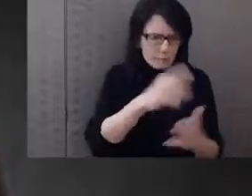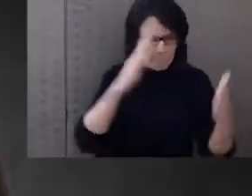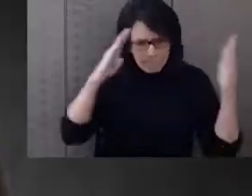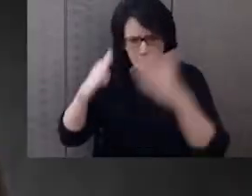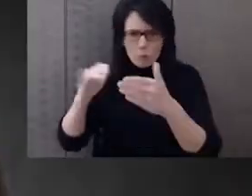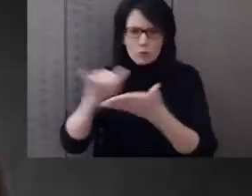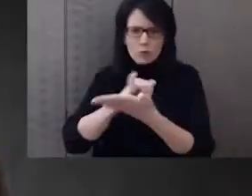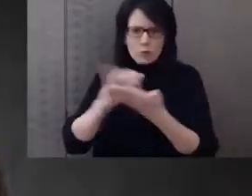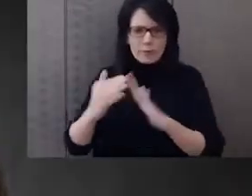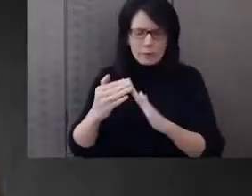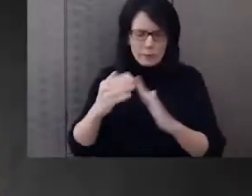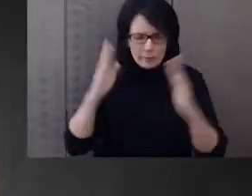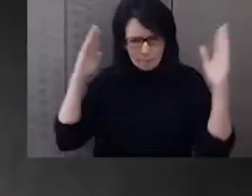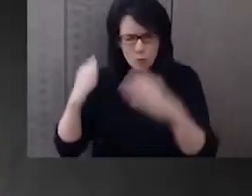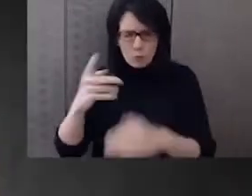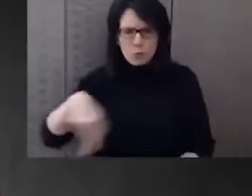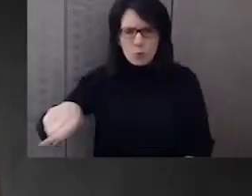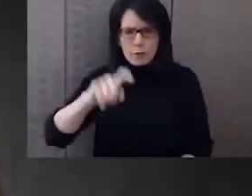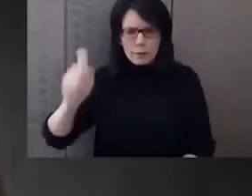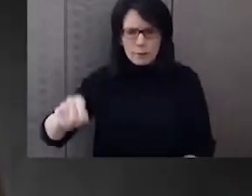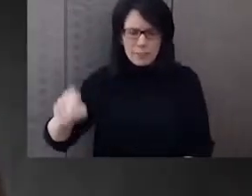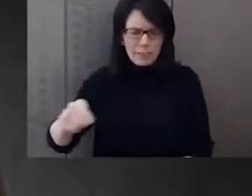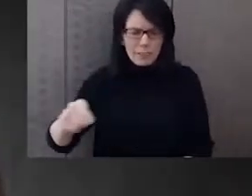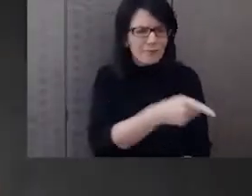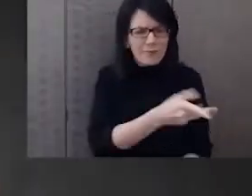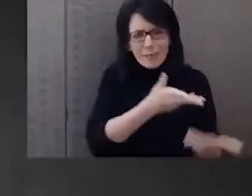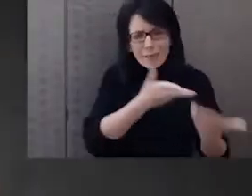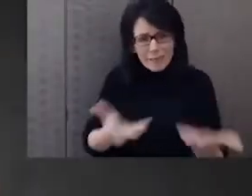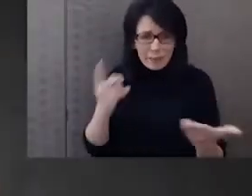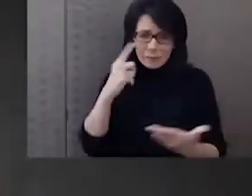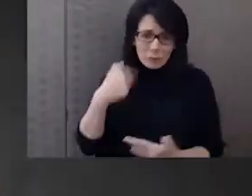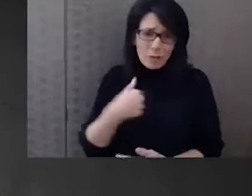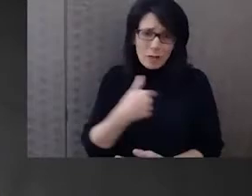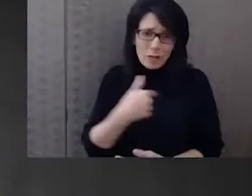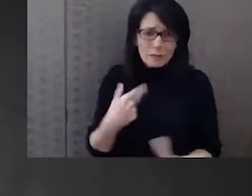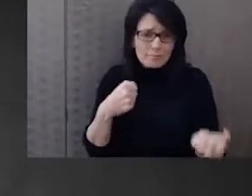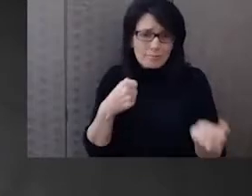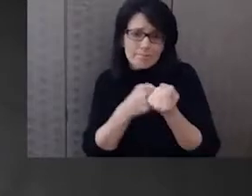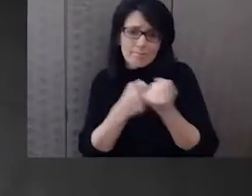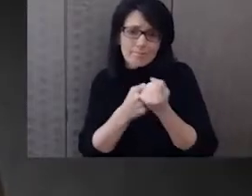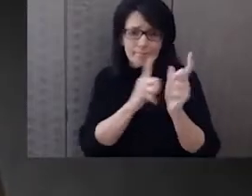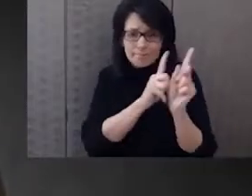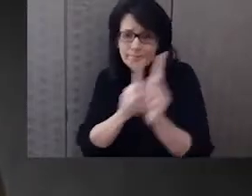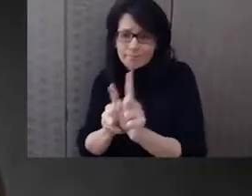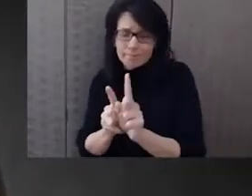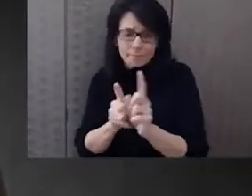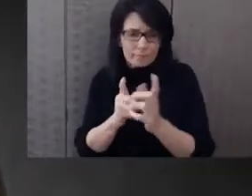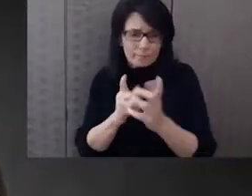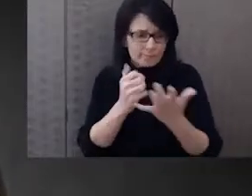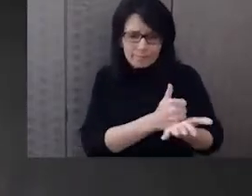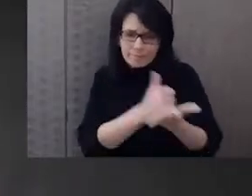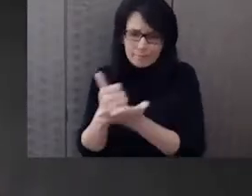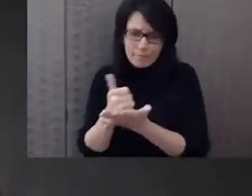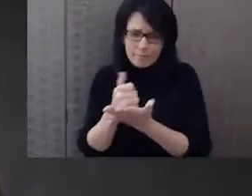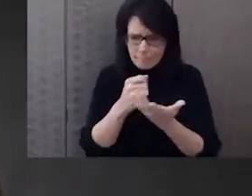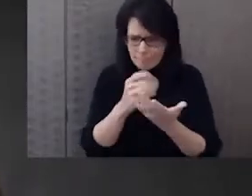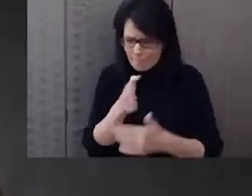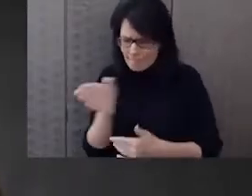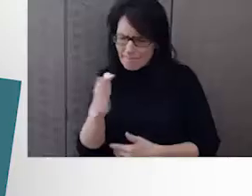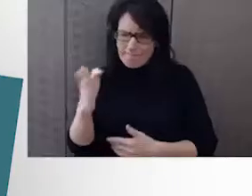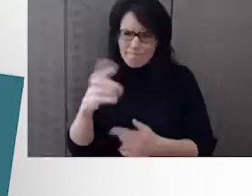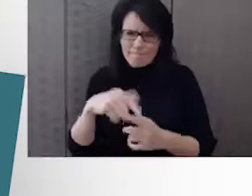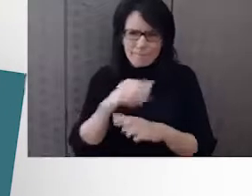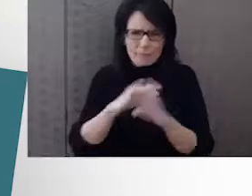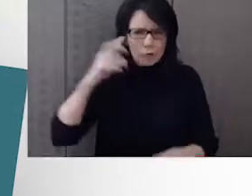NILPI was there and has such a deep relationship with the New York City community that they were able to help us walk through what those nonprofits were